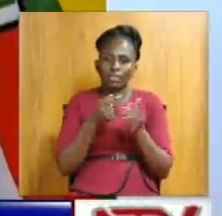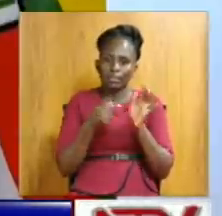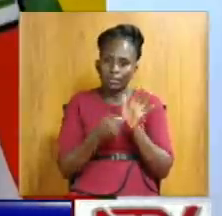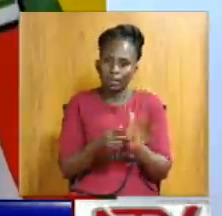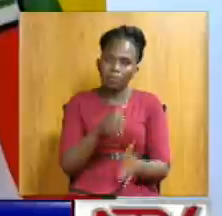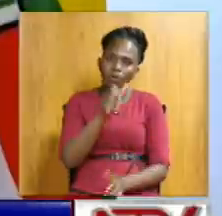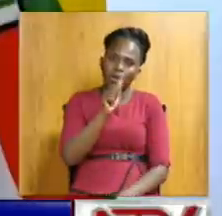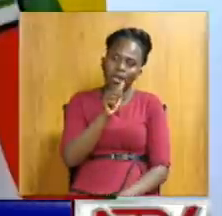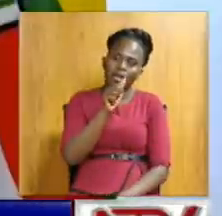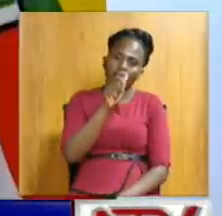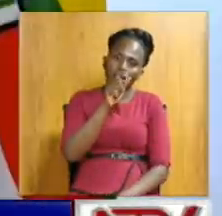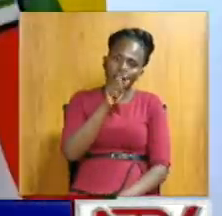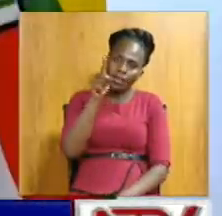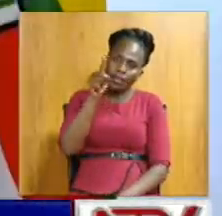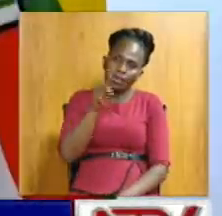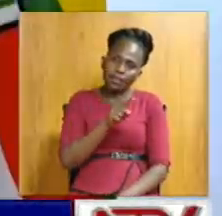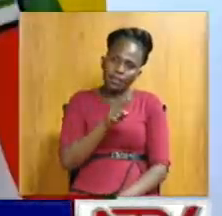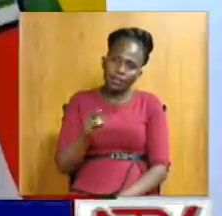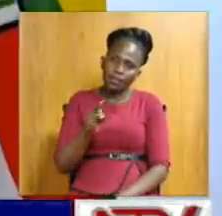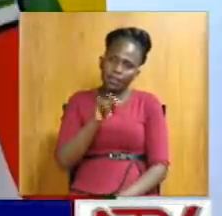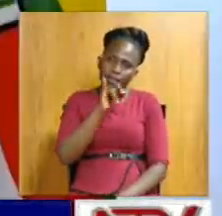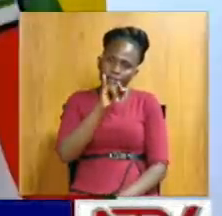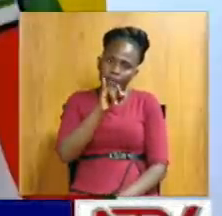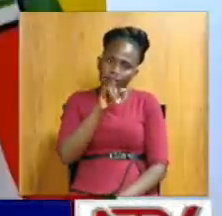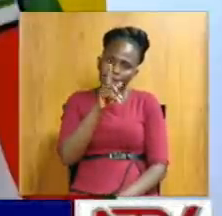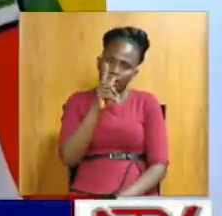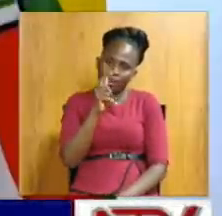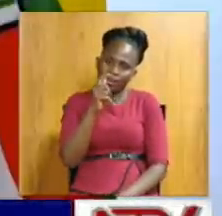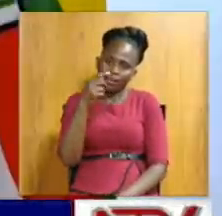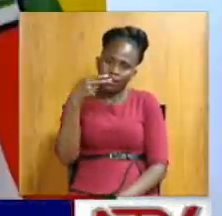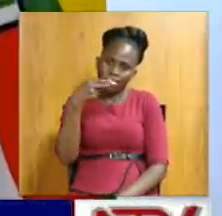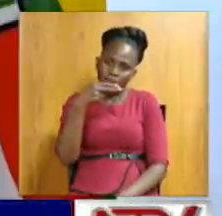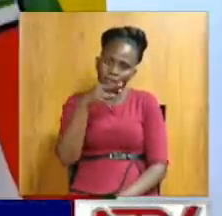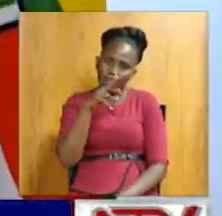azithromycin and